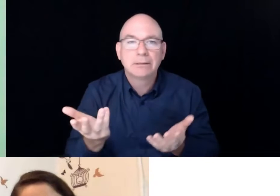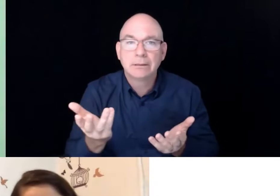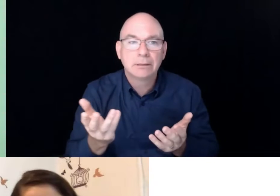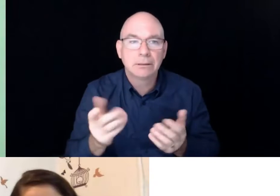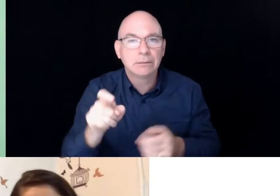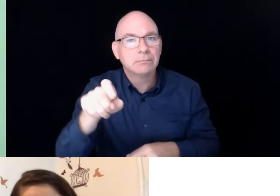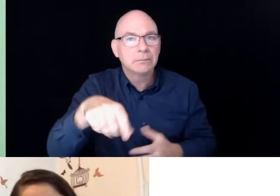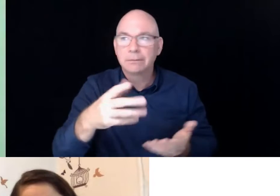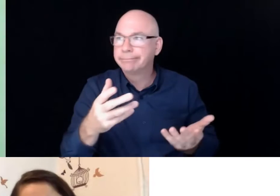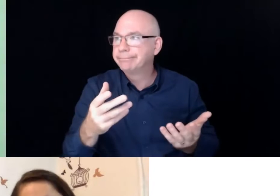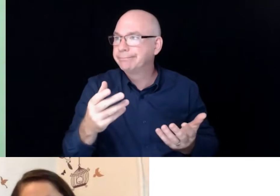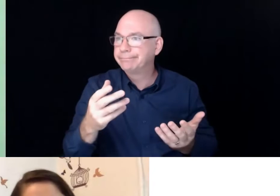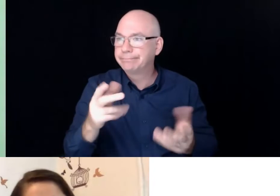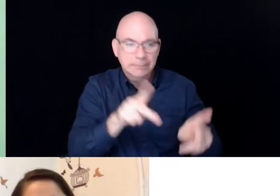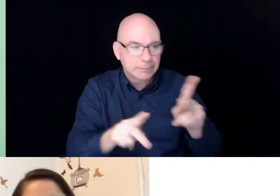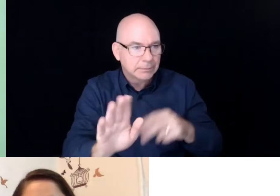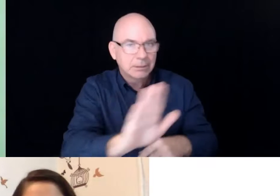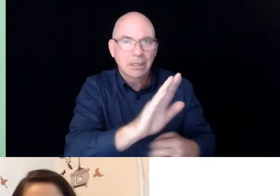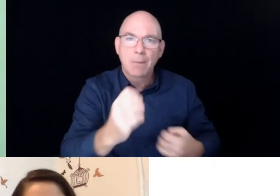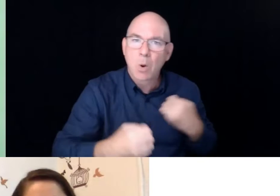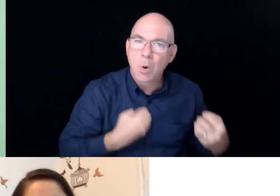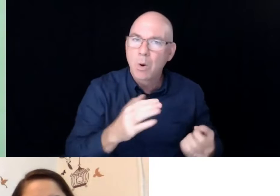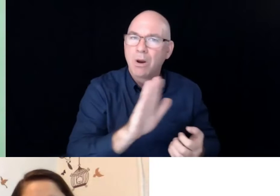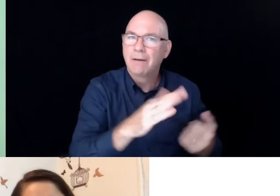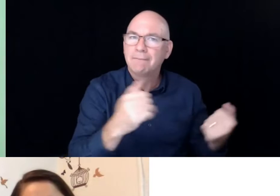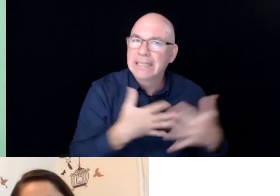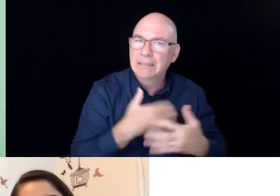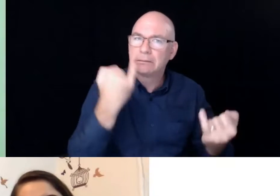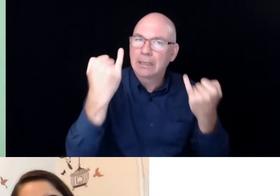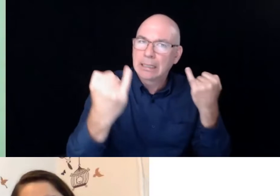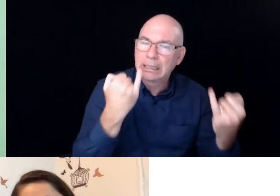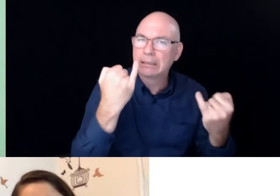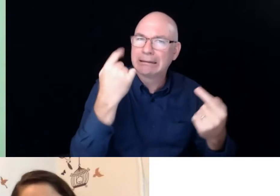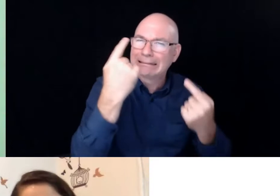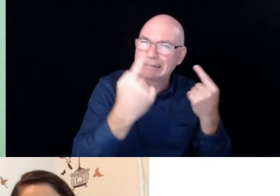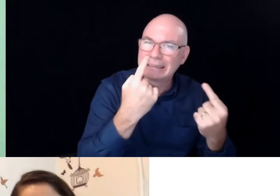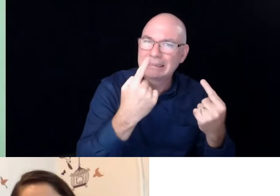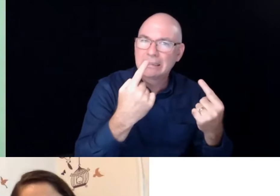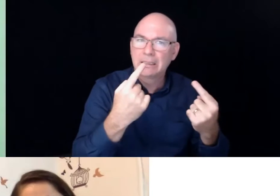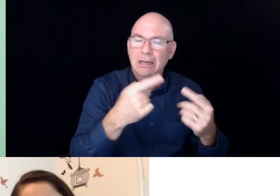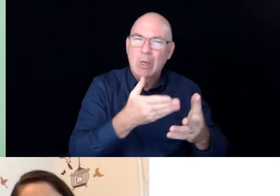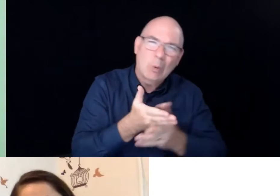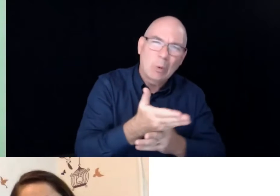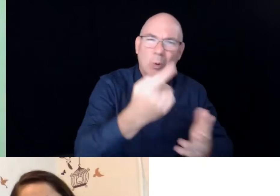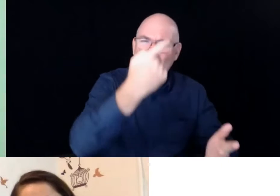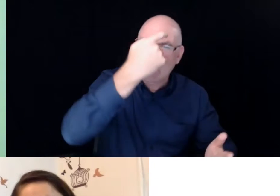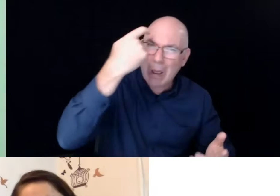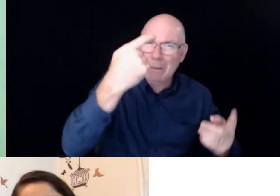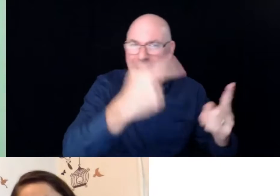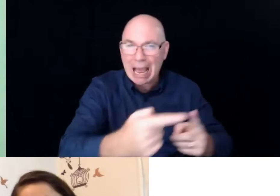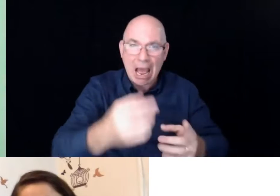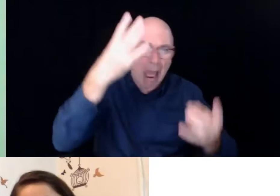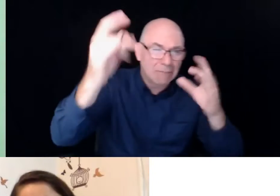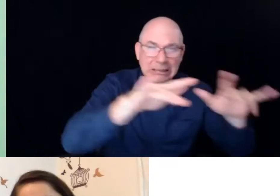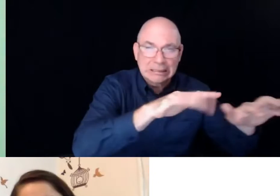into consideration people's emotions, their fears, their thoughts, and their traumas. And without